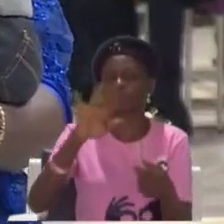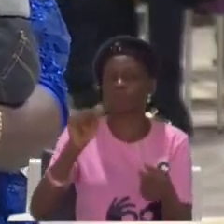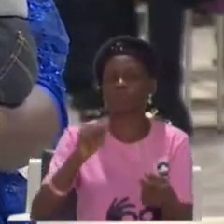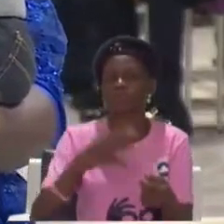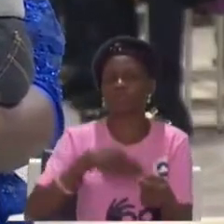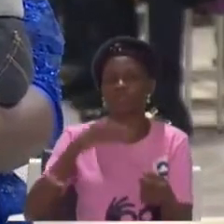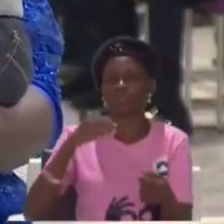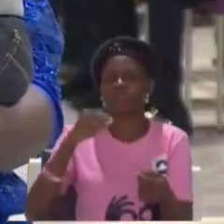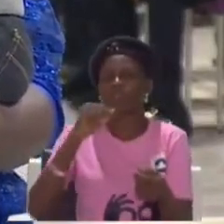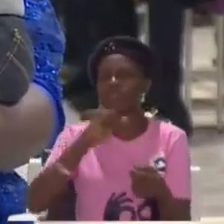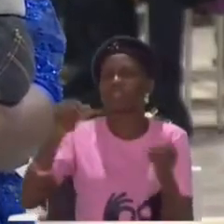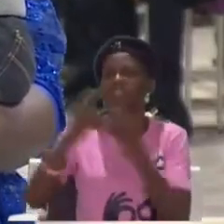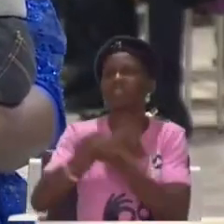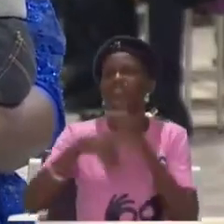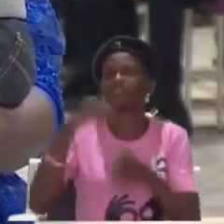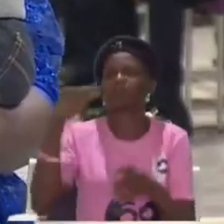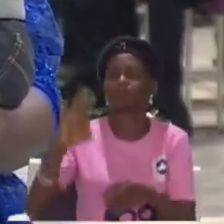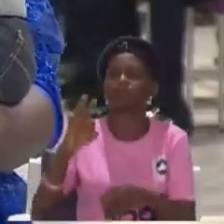of the ushers